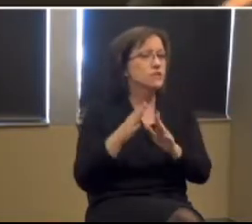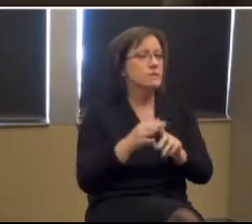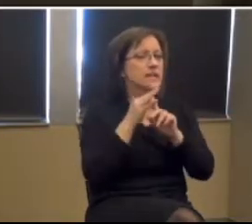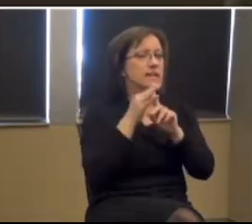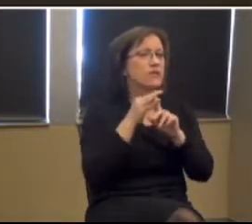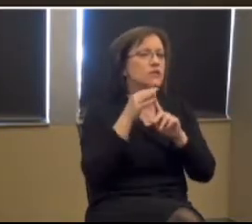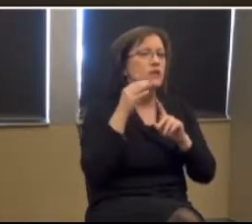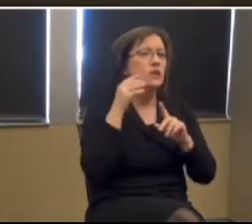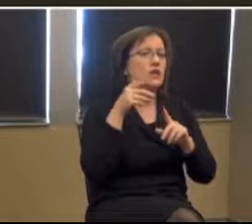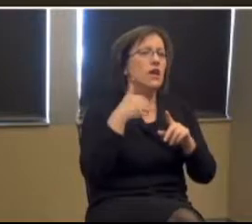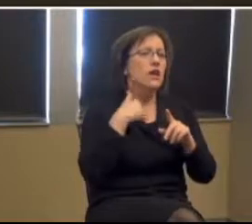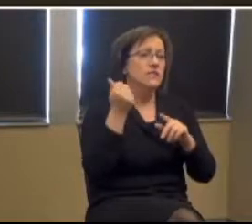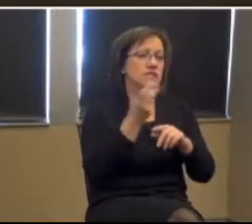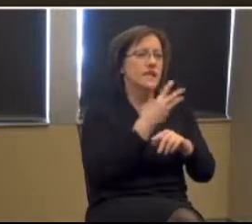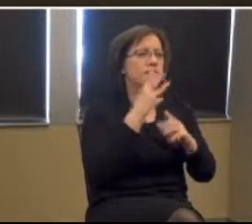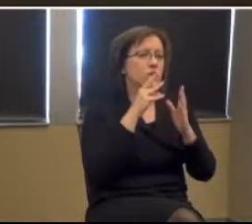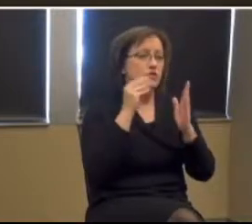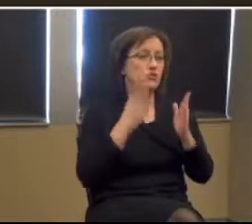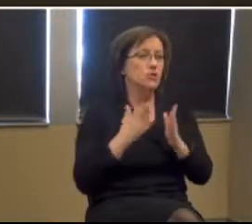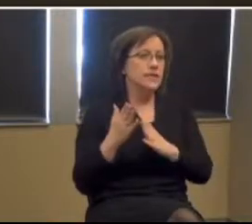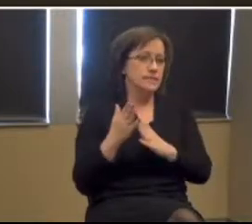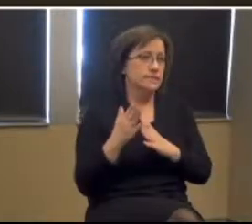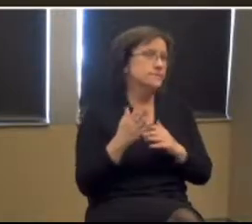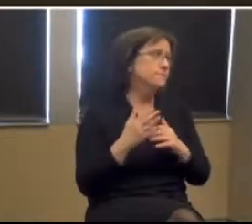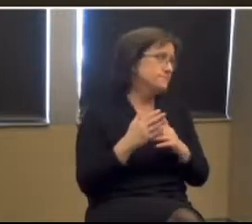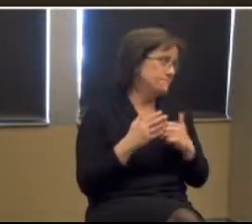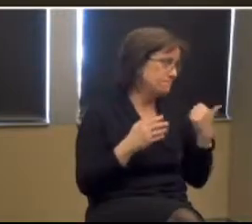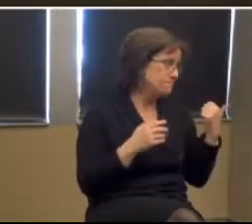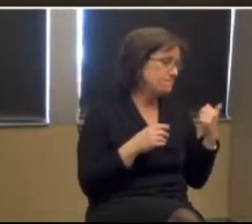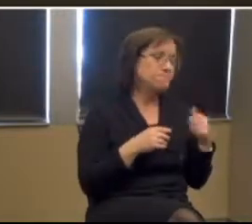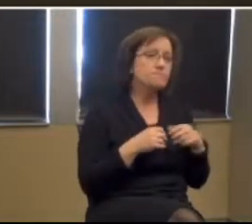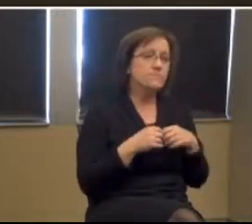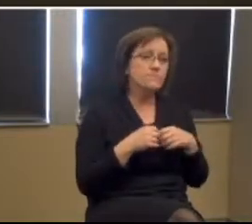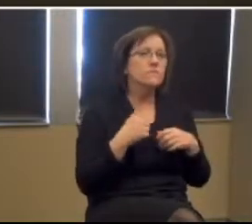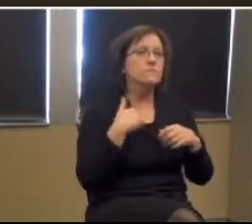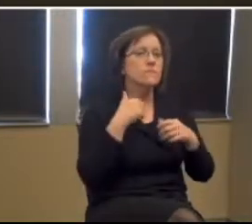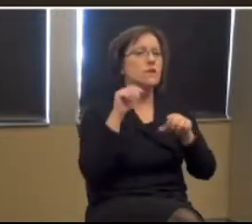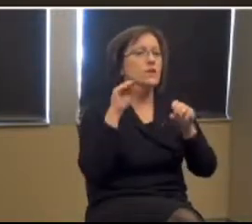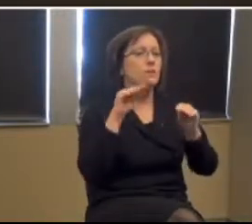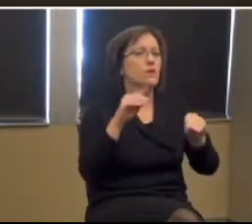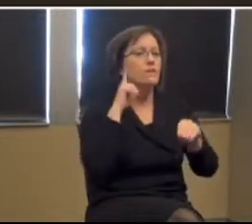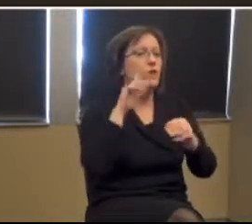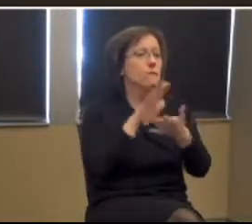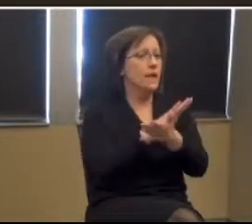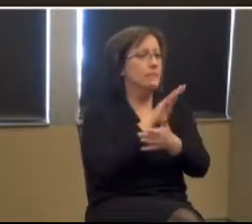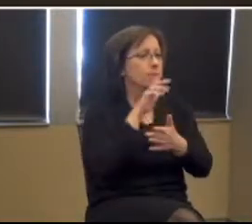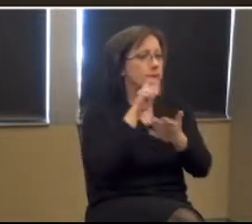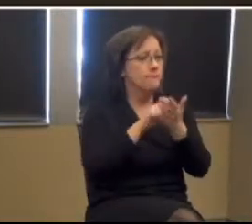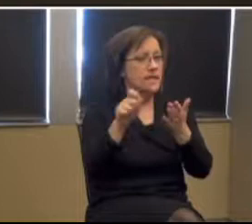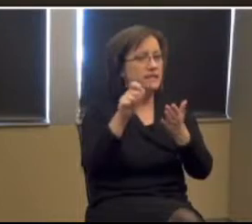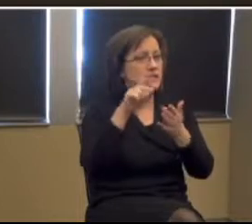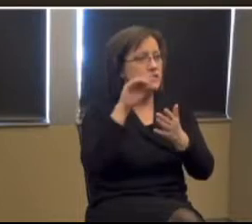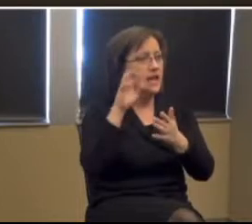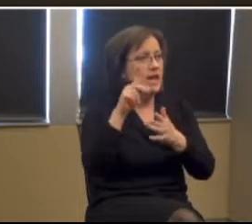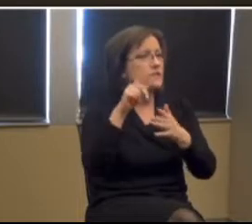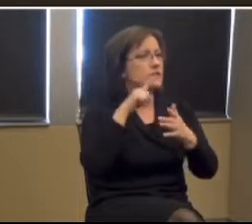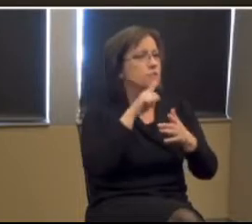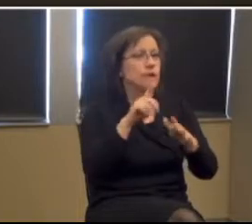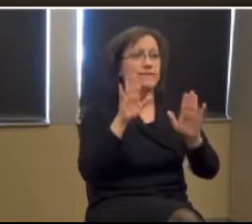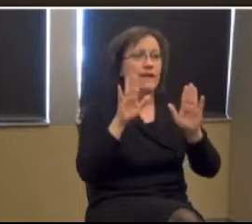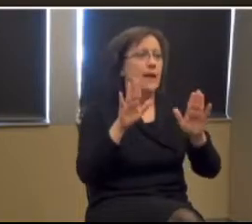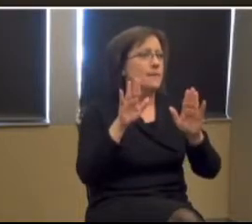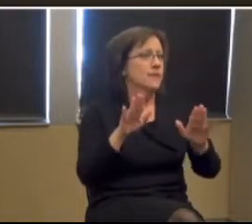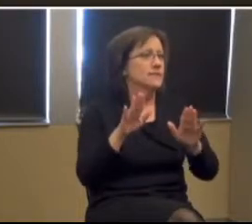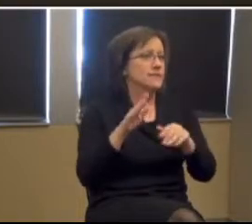that you feel like you could put on independent work for paper pencil task, this would be fabulous because you could